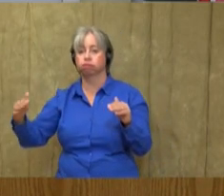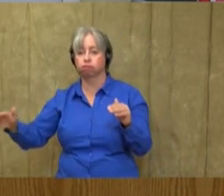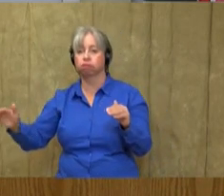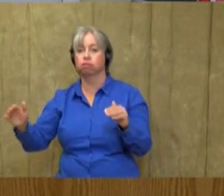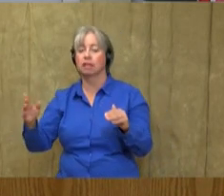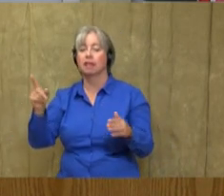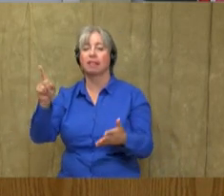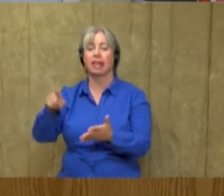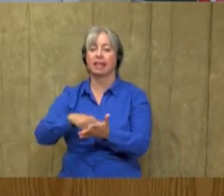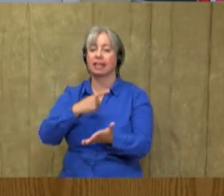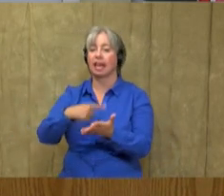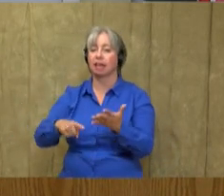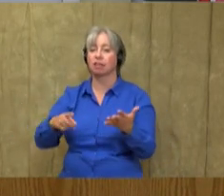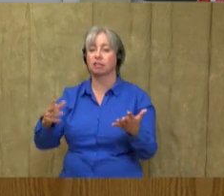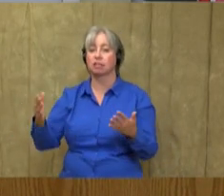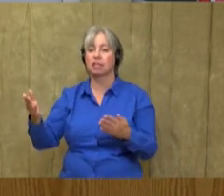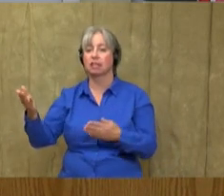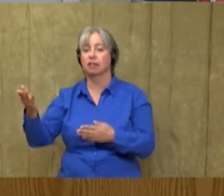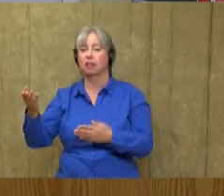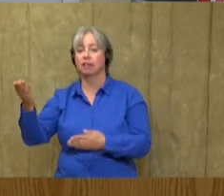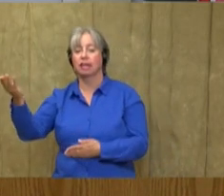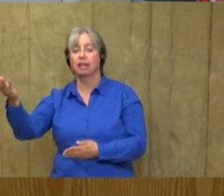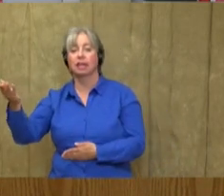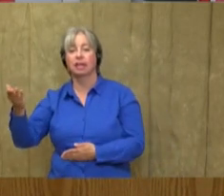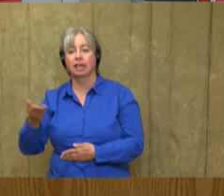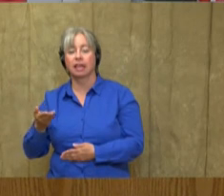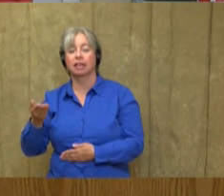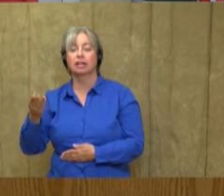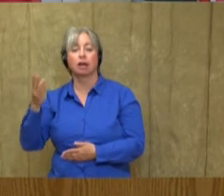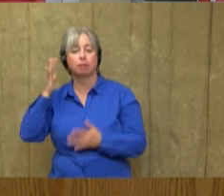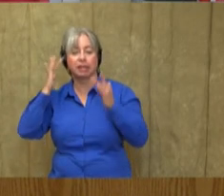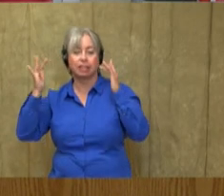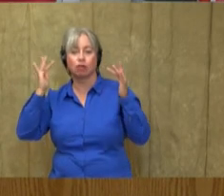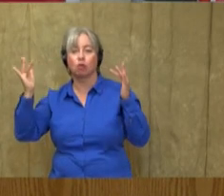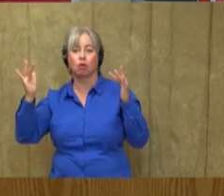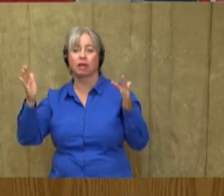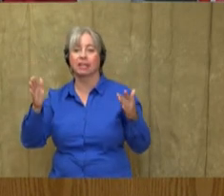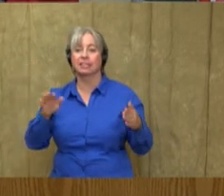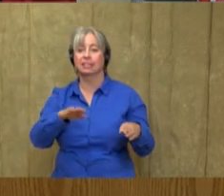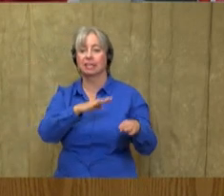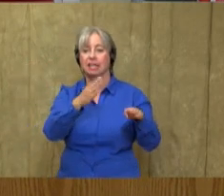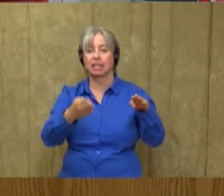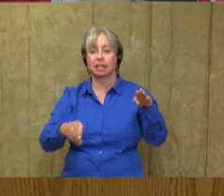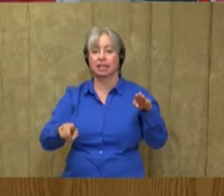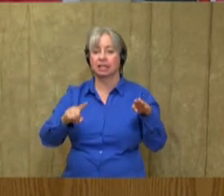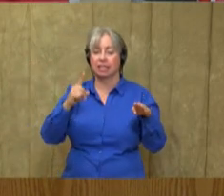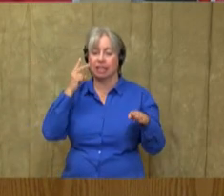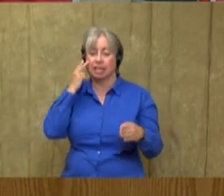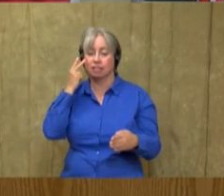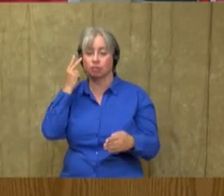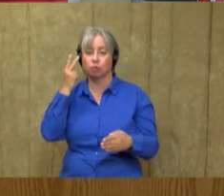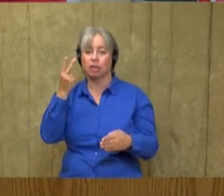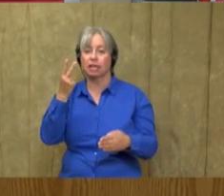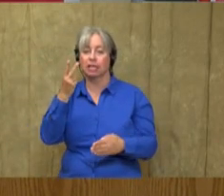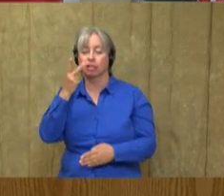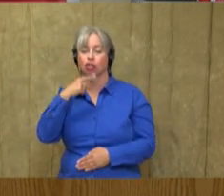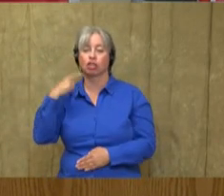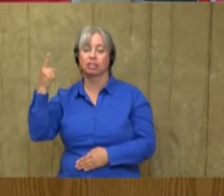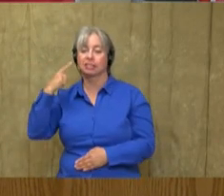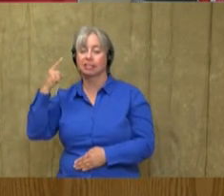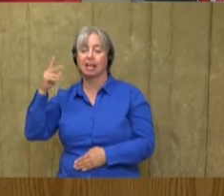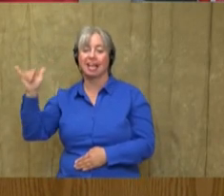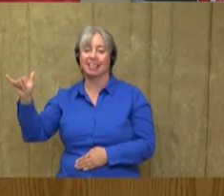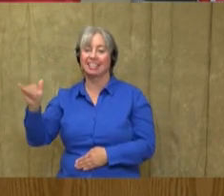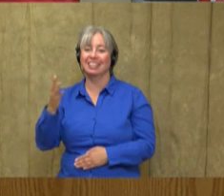that cancel out that incoming noise. Kind of neat. Okay, that's what it looks like in a picture. So we have